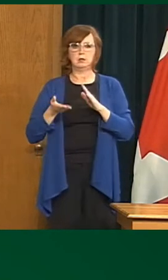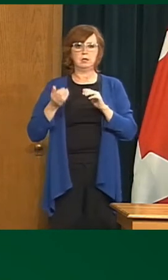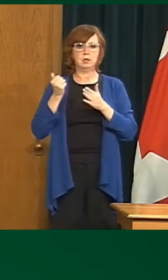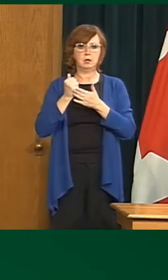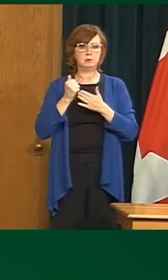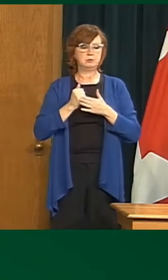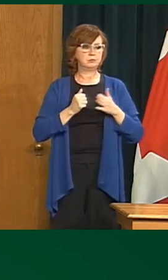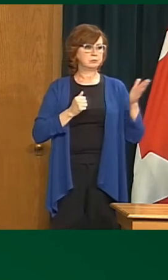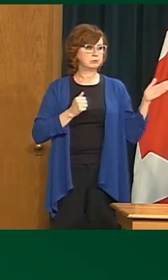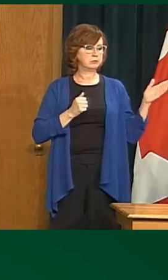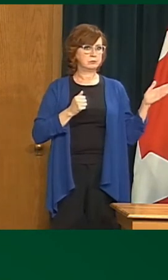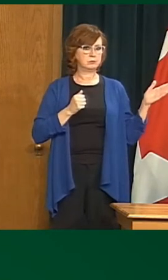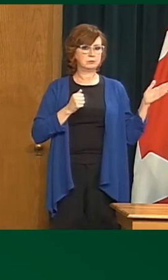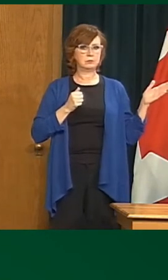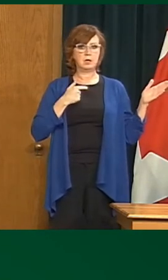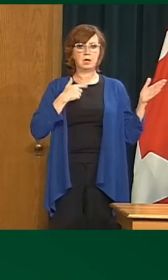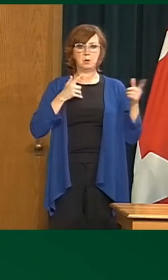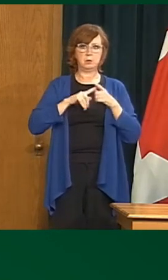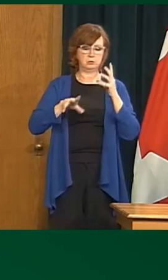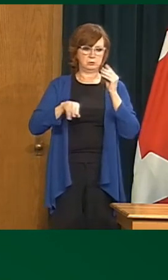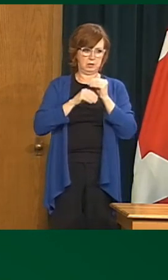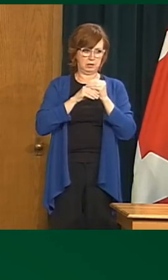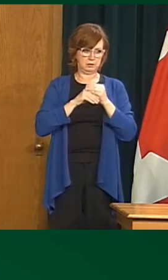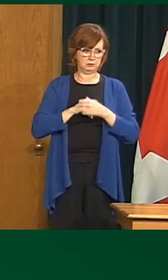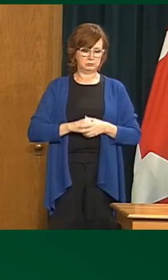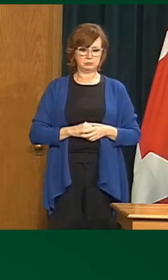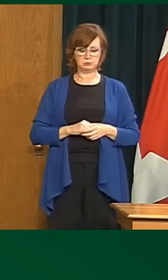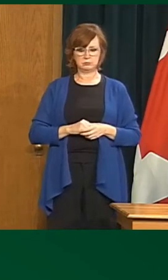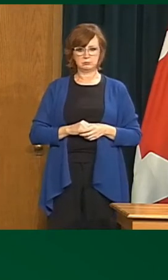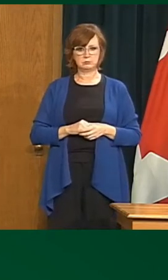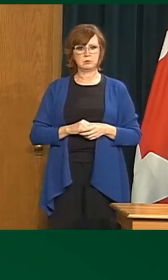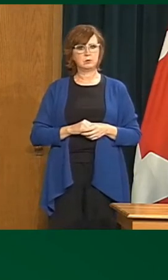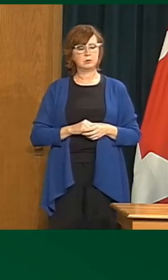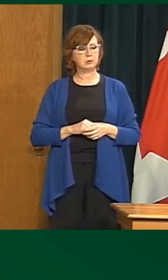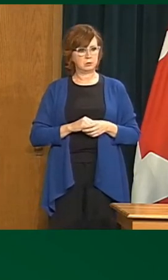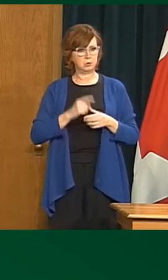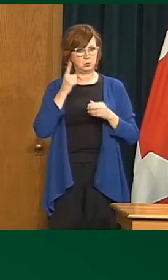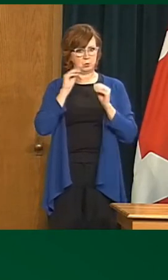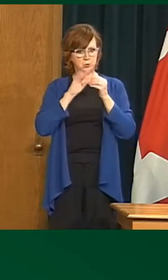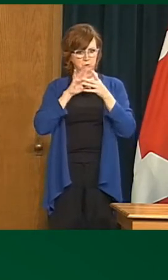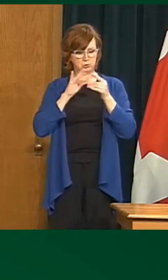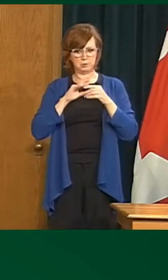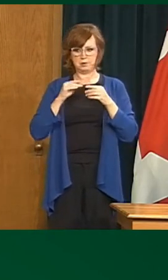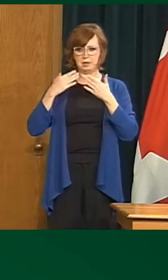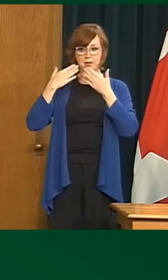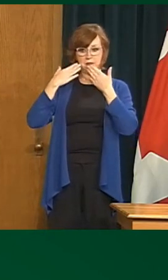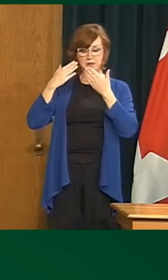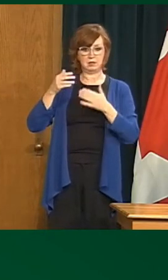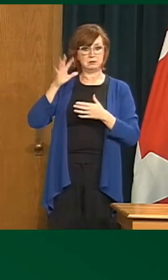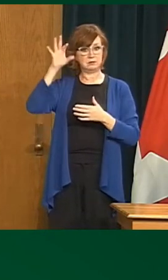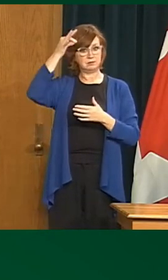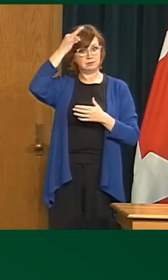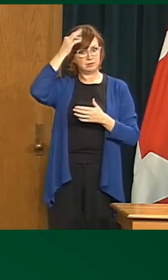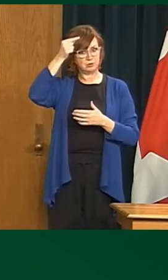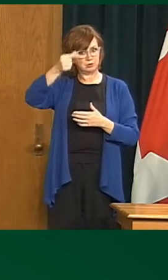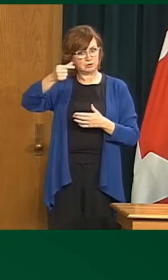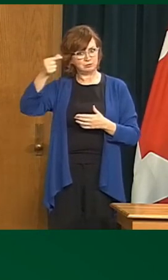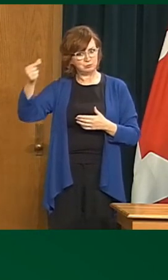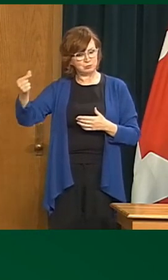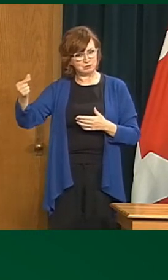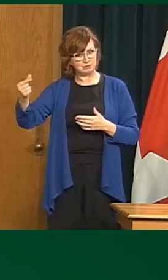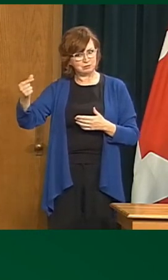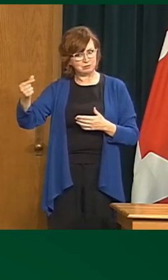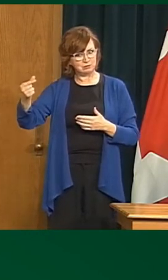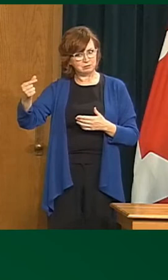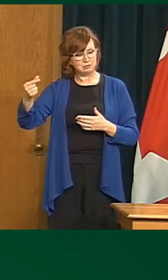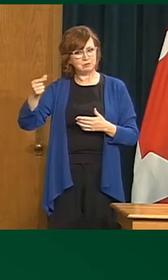is a note of appreciation to the federal government for their support in the in our efforts in